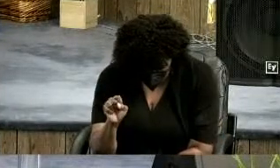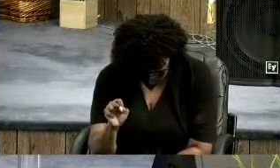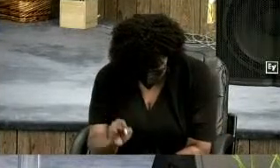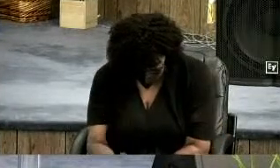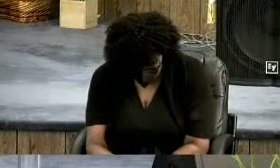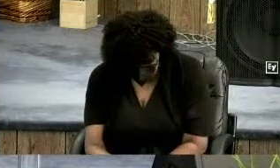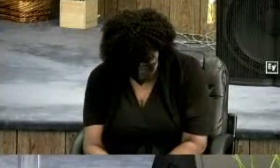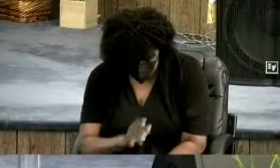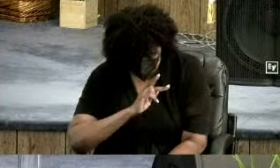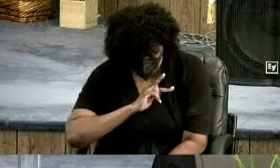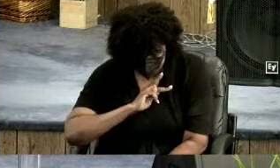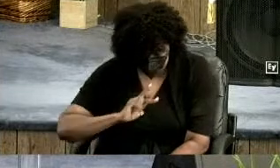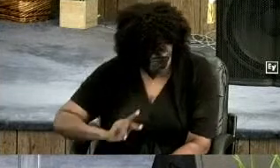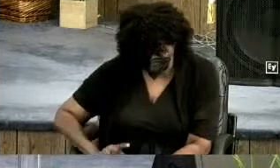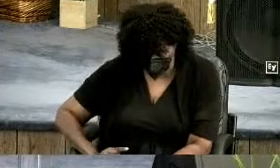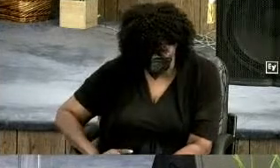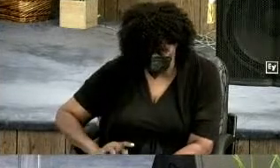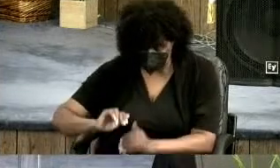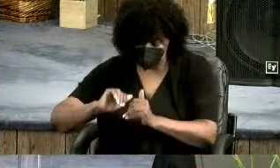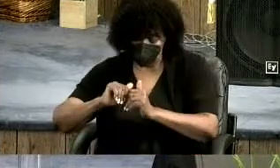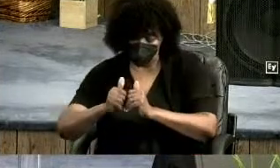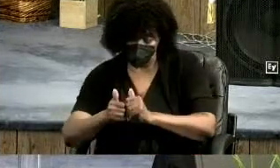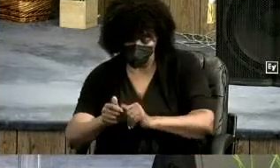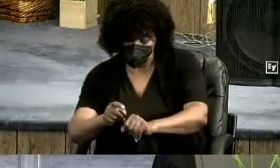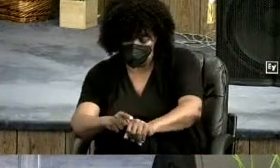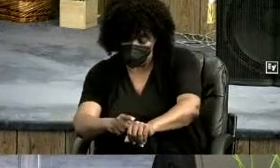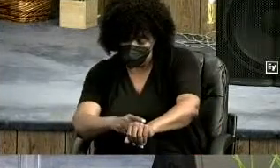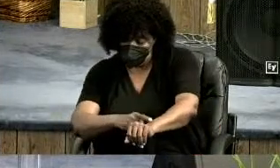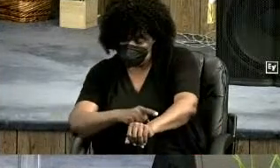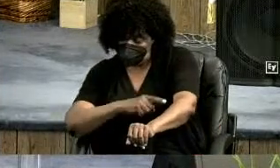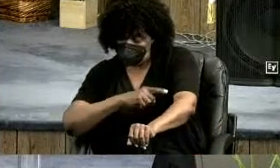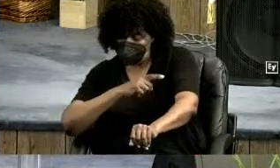And, so the king says, how long are you going to be gone?